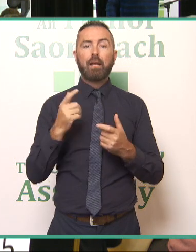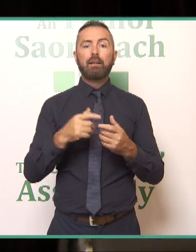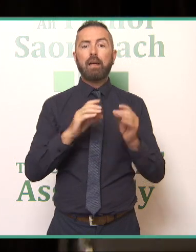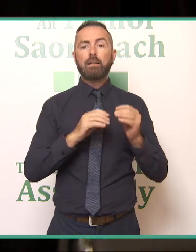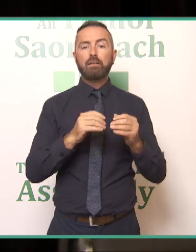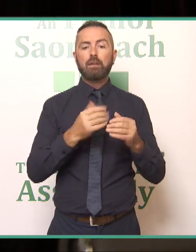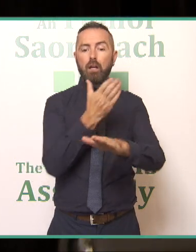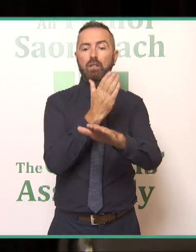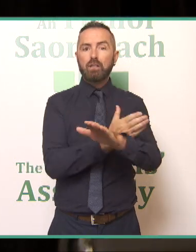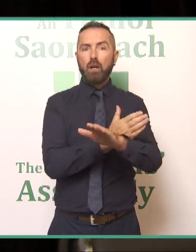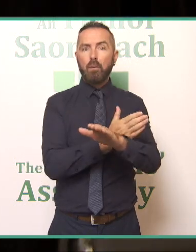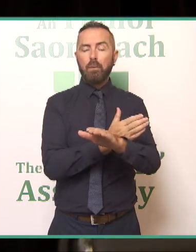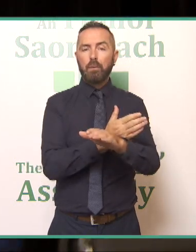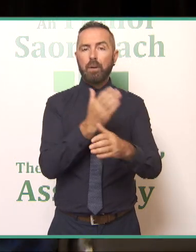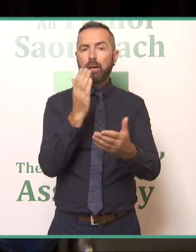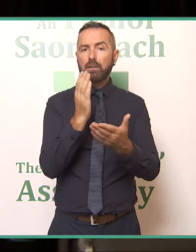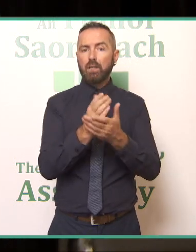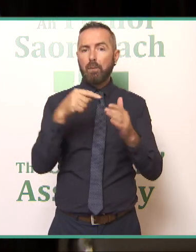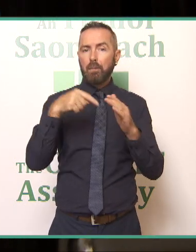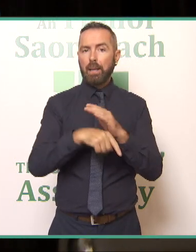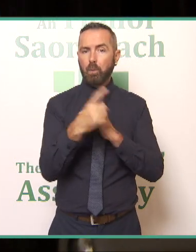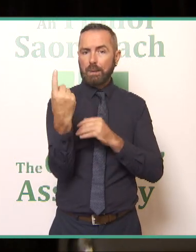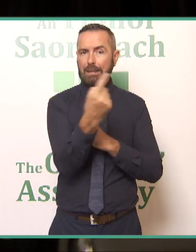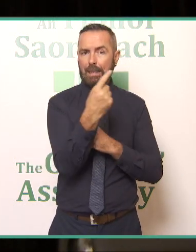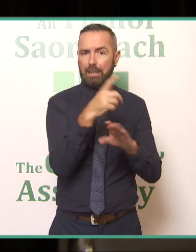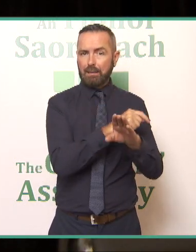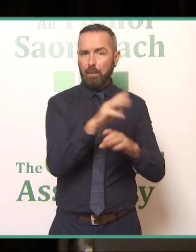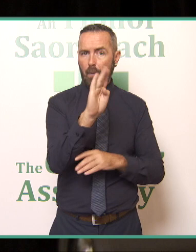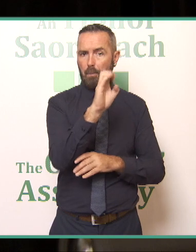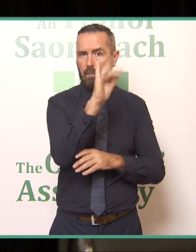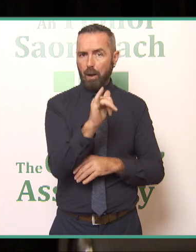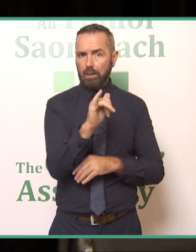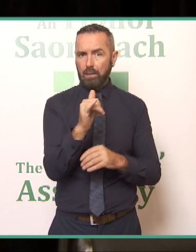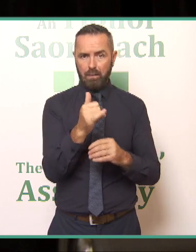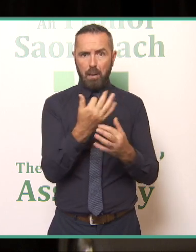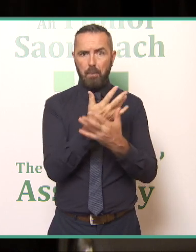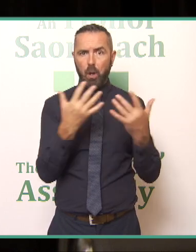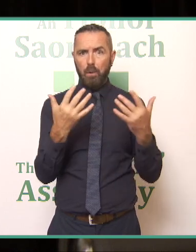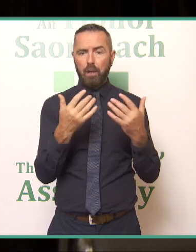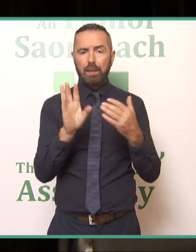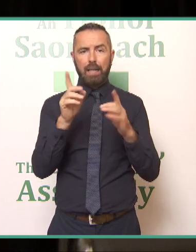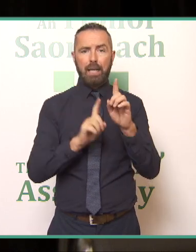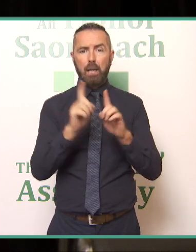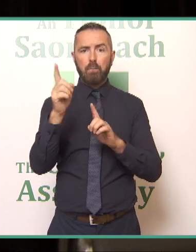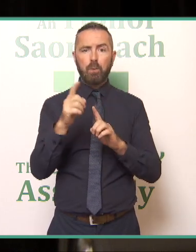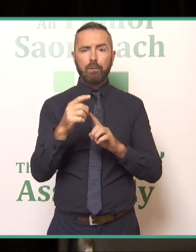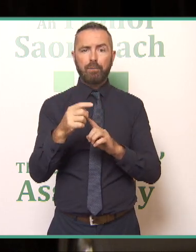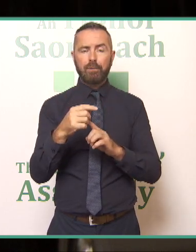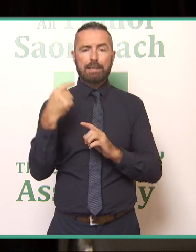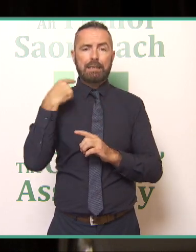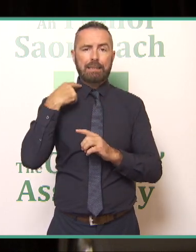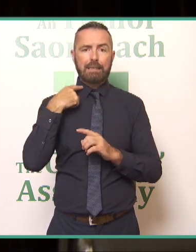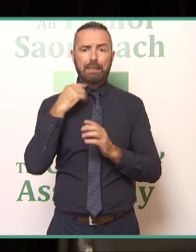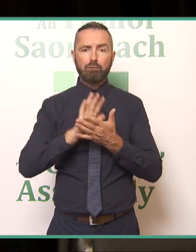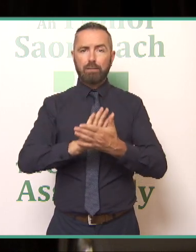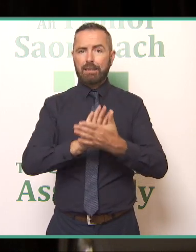planting a single species of barley, plant mixtures, multiple varieties of the same things, improve disease resistance. We can go to populations, have started sowing them,